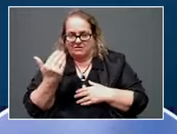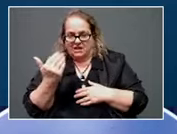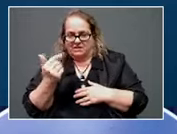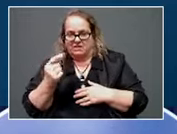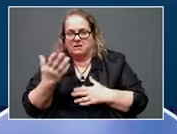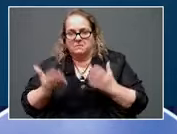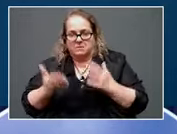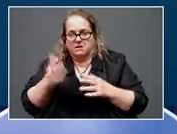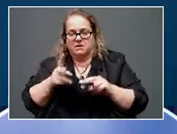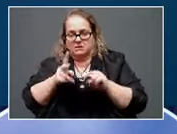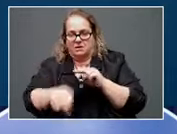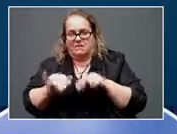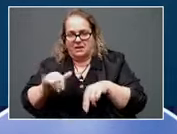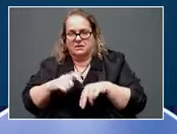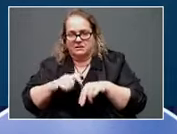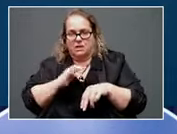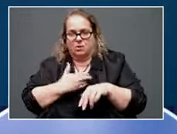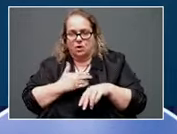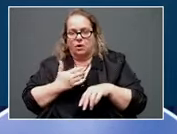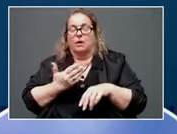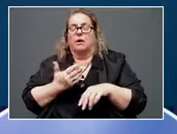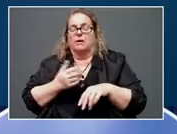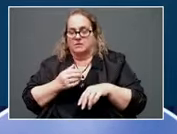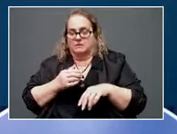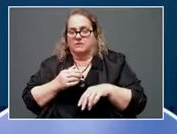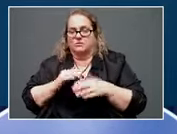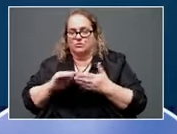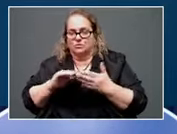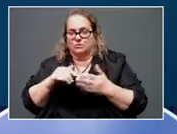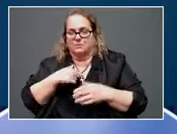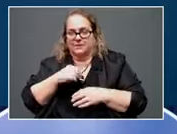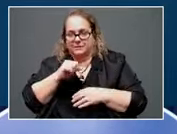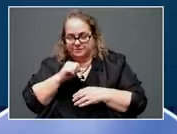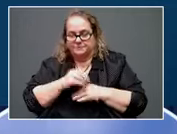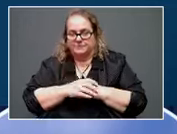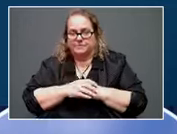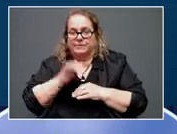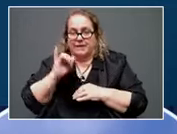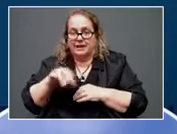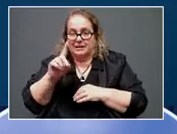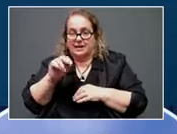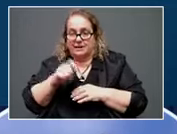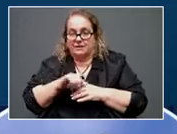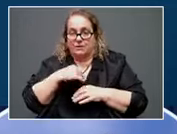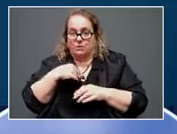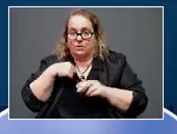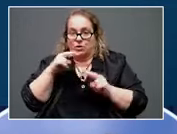current, excuse me, date that we're looking at there.